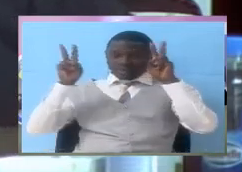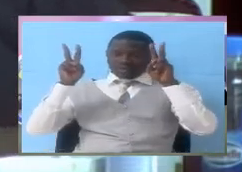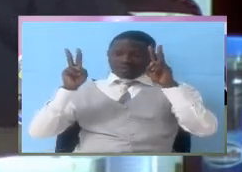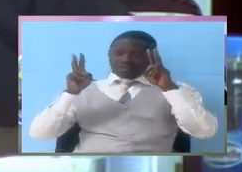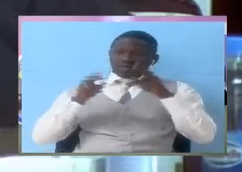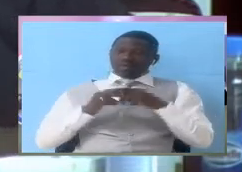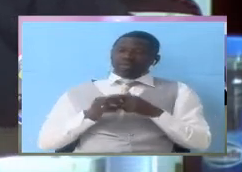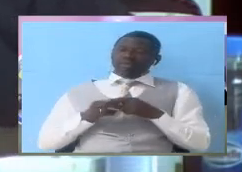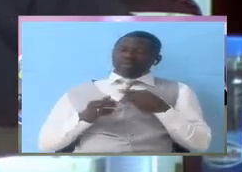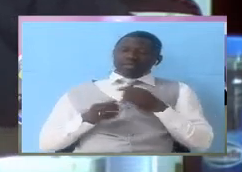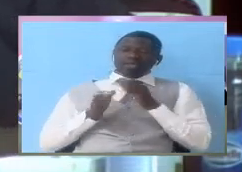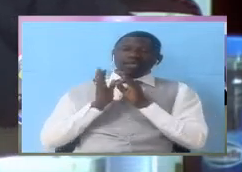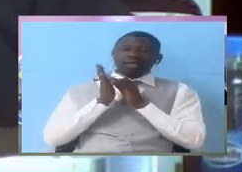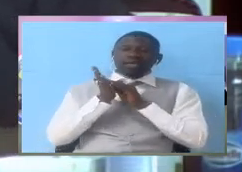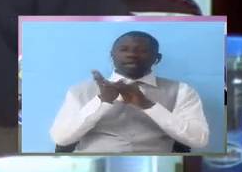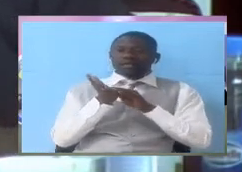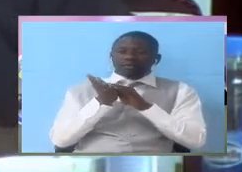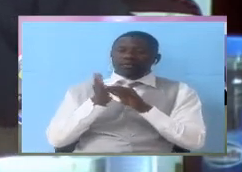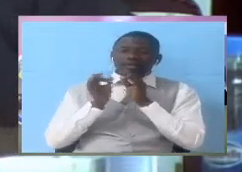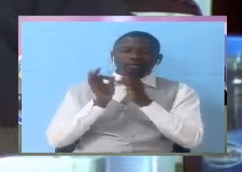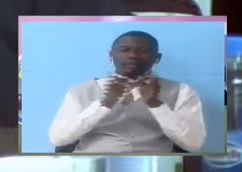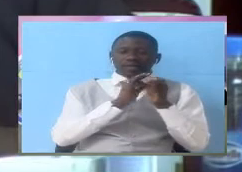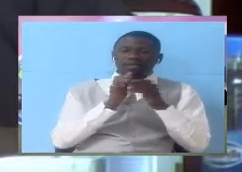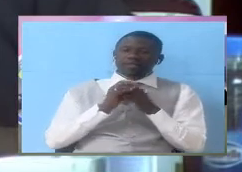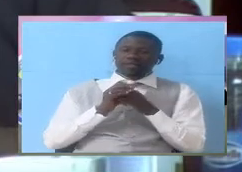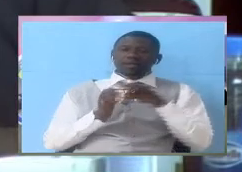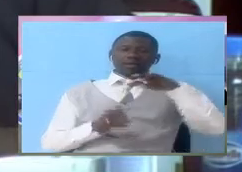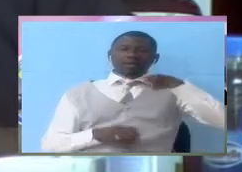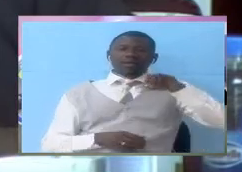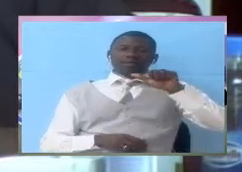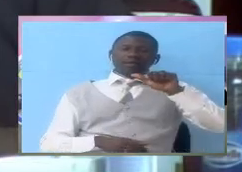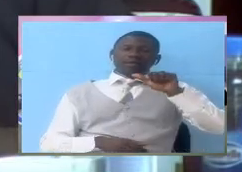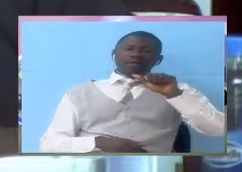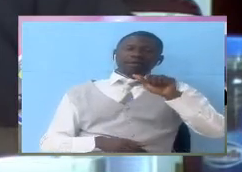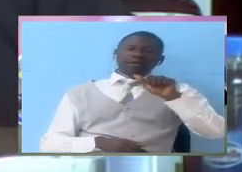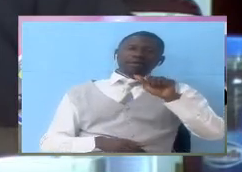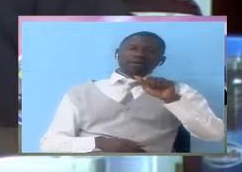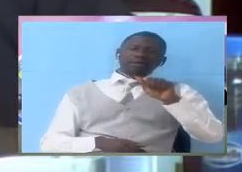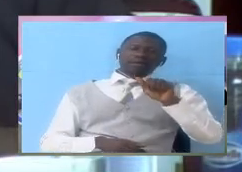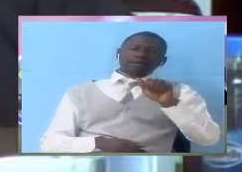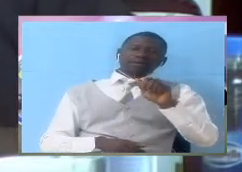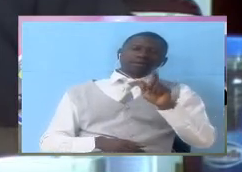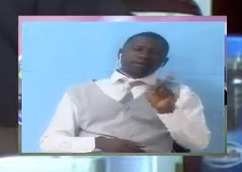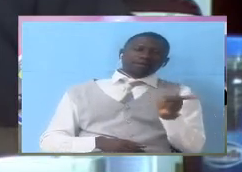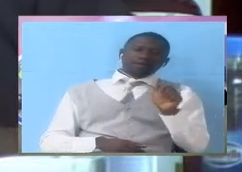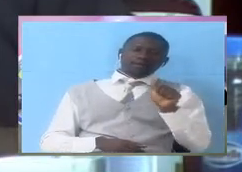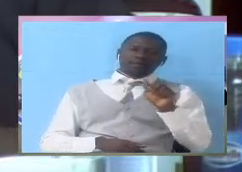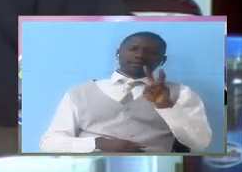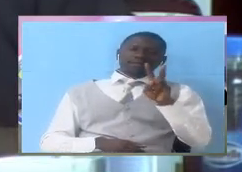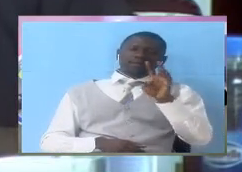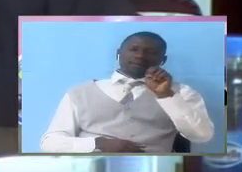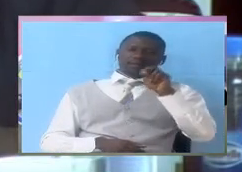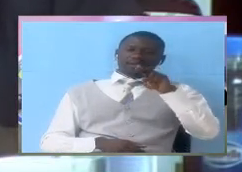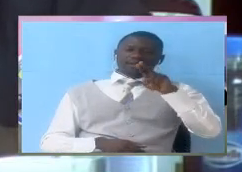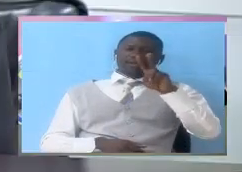being Machiavellian. The Italian Niccolo Machiavelli must be laughing in his grave.